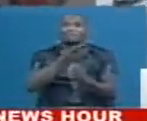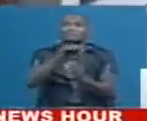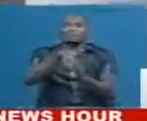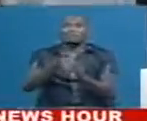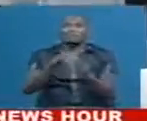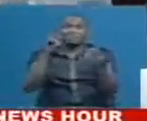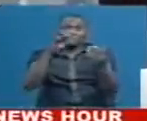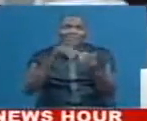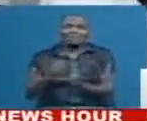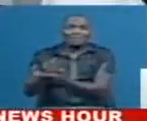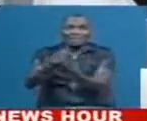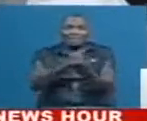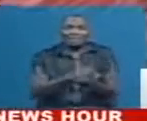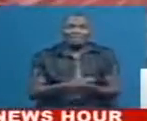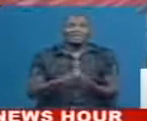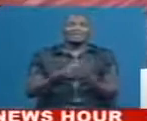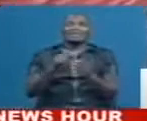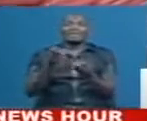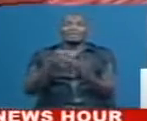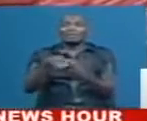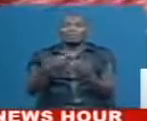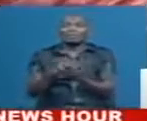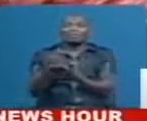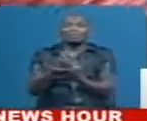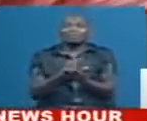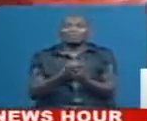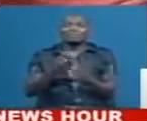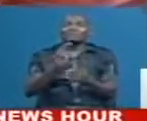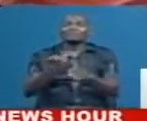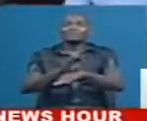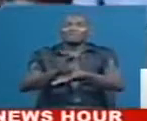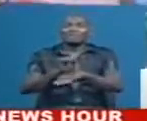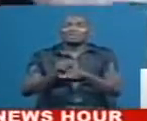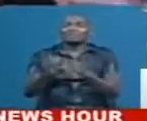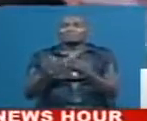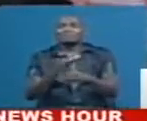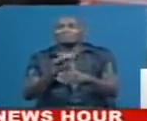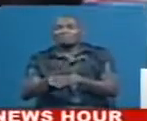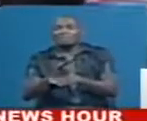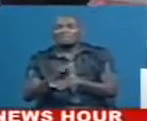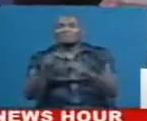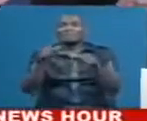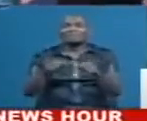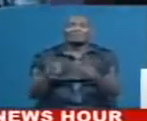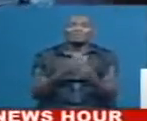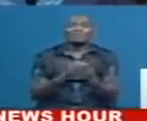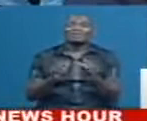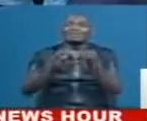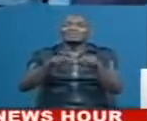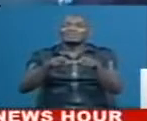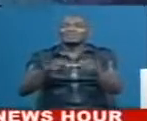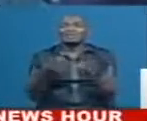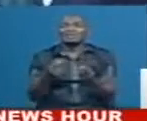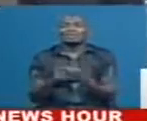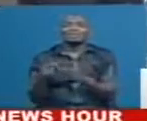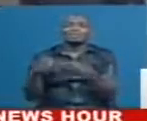is expected to help the digitalization of land records, automation of business process, and decentralization of the